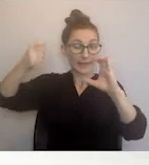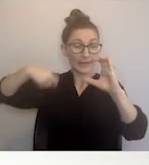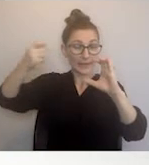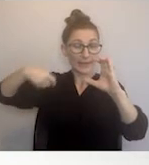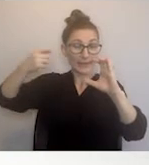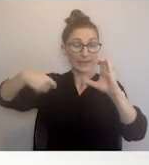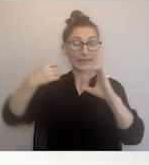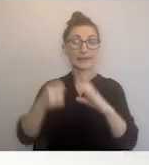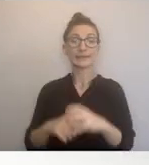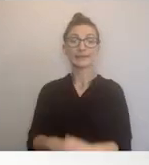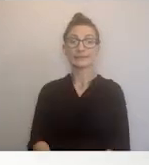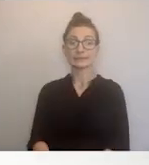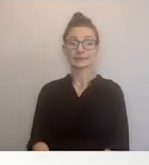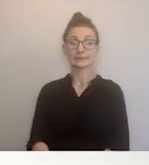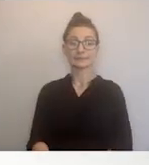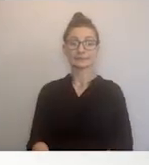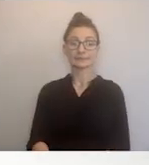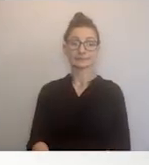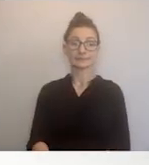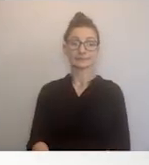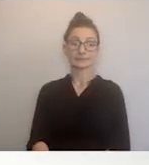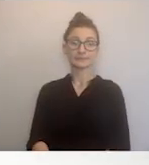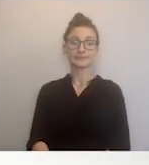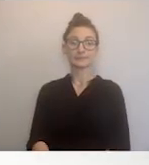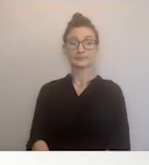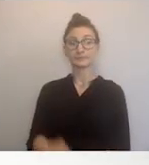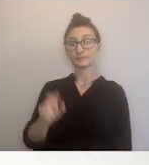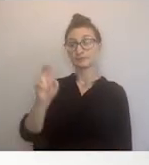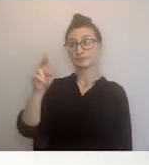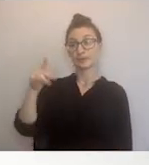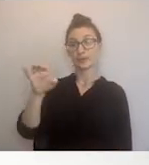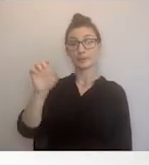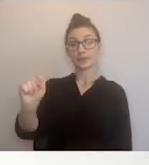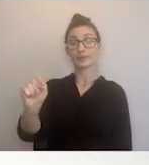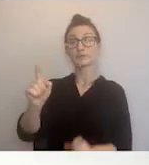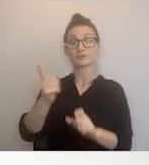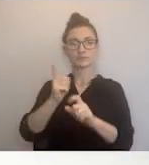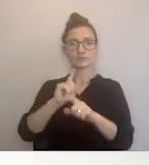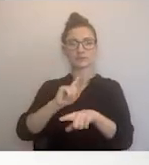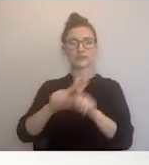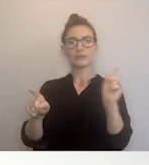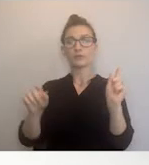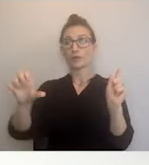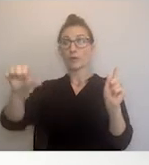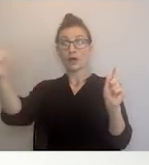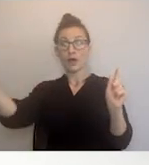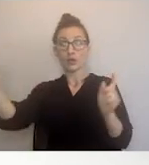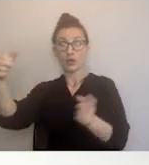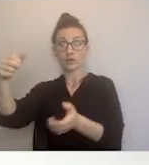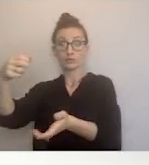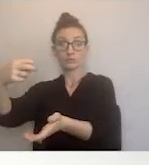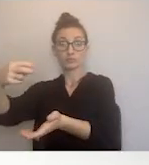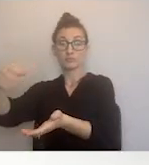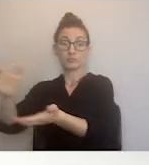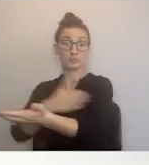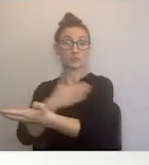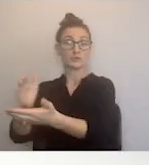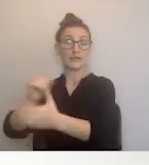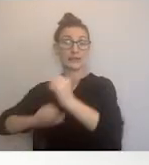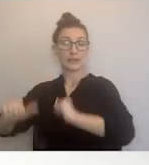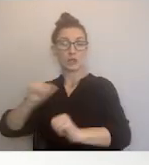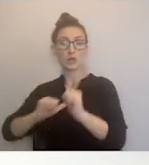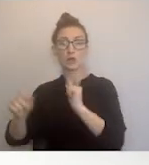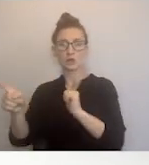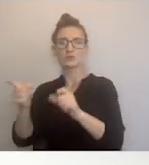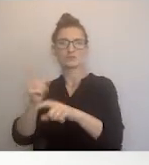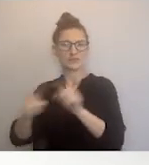filming portion of what we do with specifically Upbeat. Now, what makes Upbeat different than other musical theater programs that do